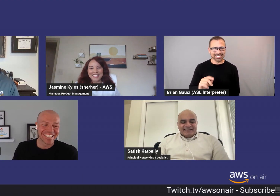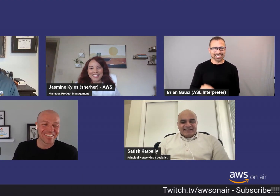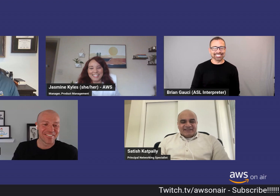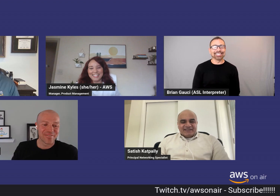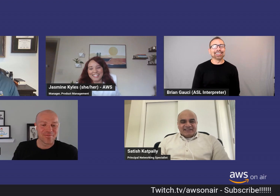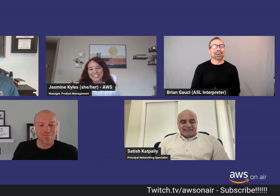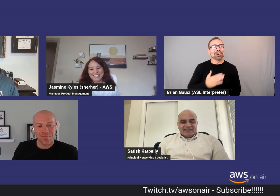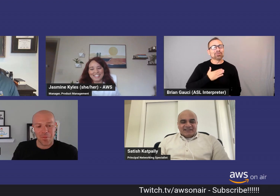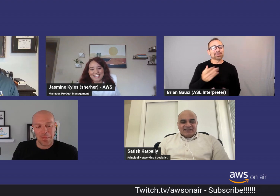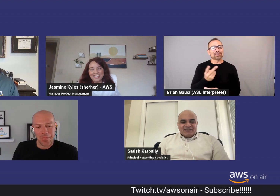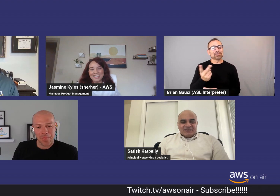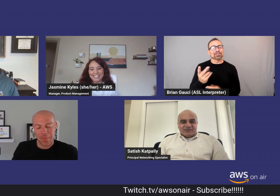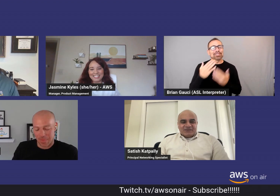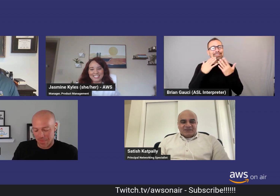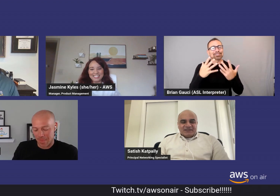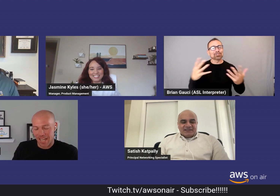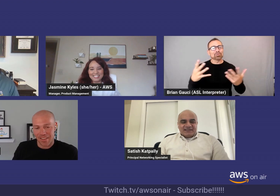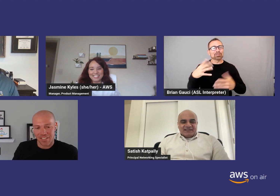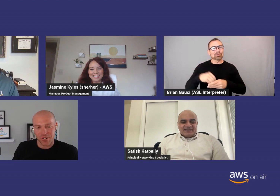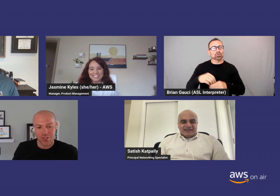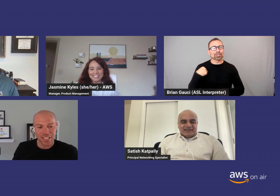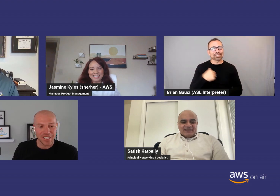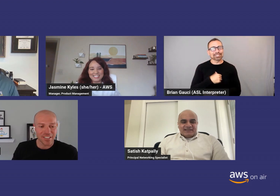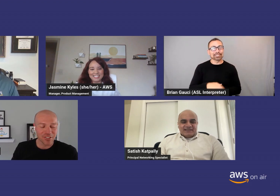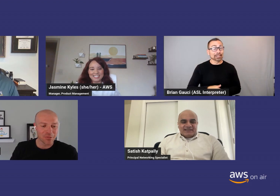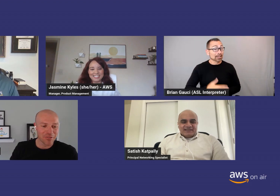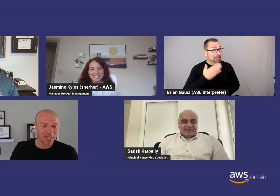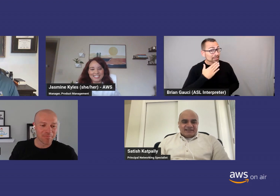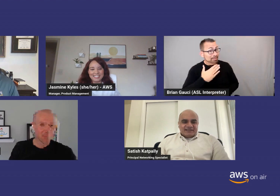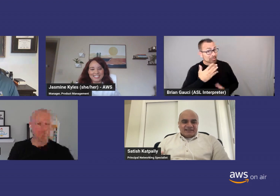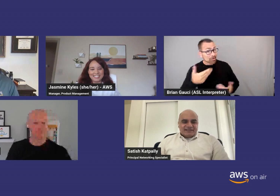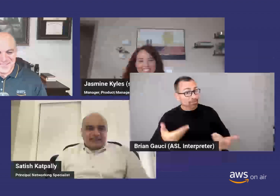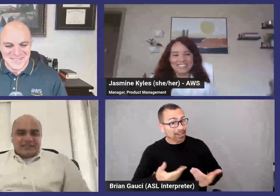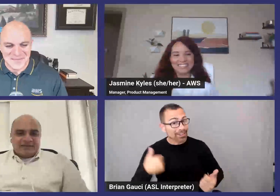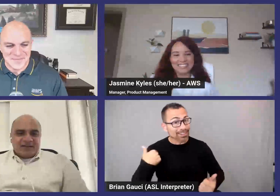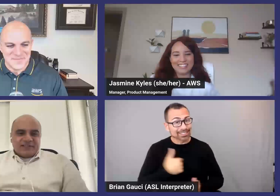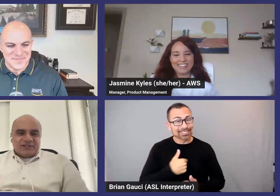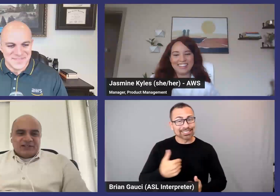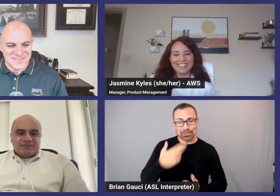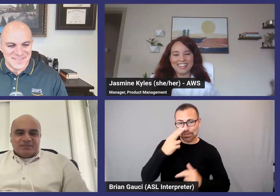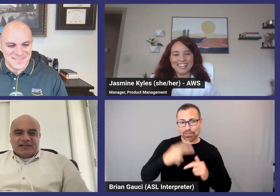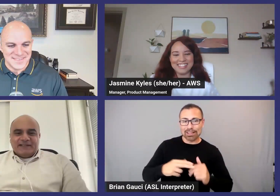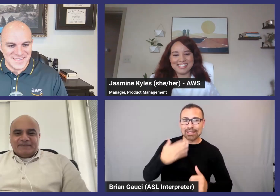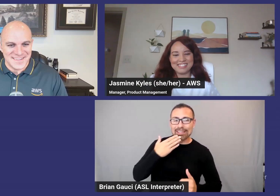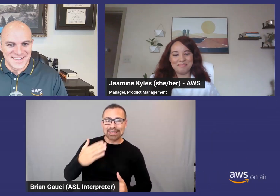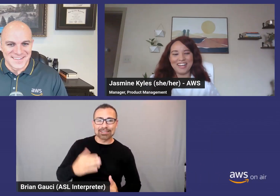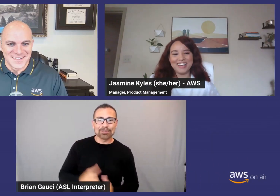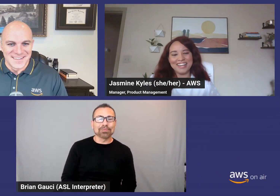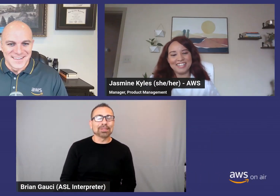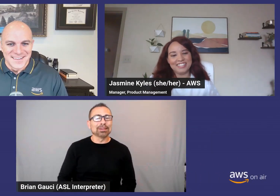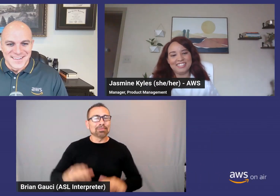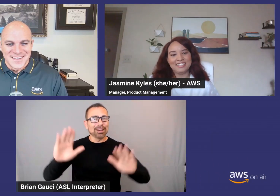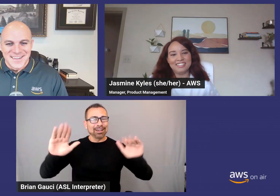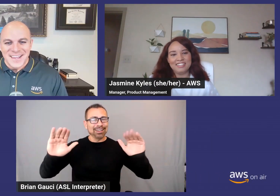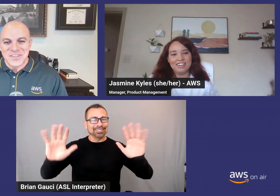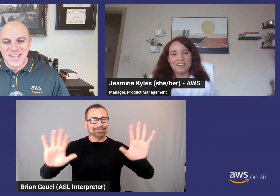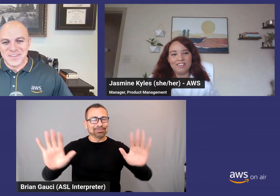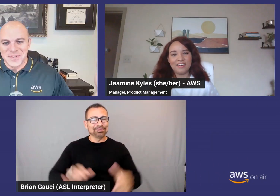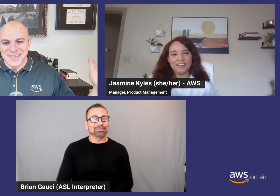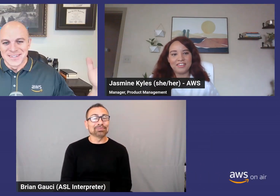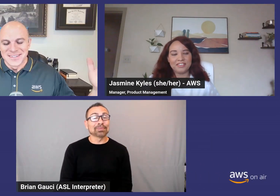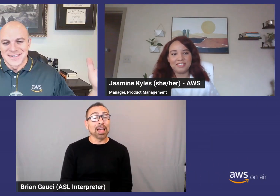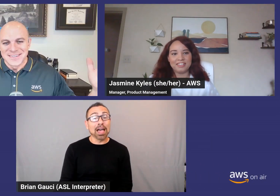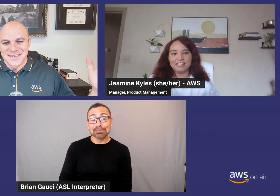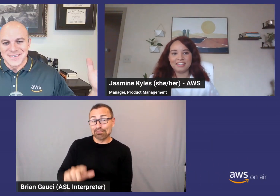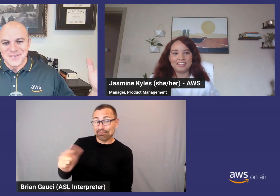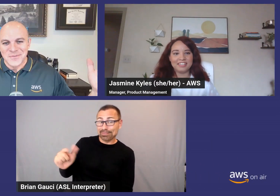Appreciate it, guys. Thank you so much for being here. Yeah, thanks for hosting us. This was super fun. Thanks for having us on. Thanks. Bye. And